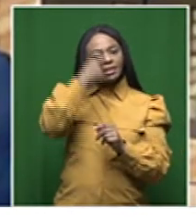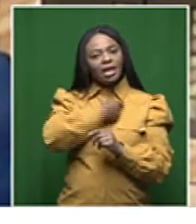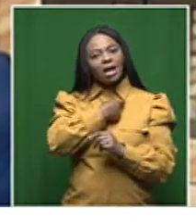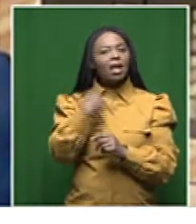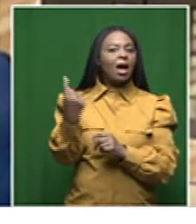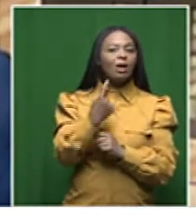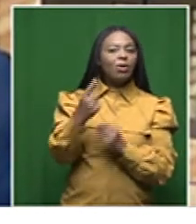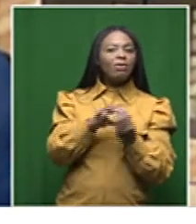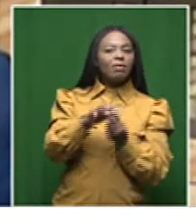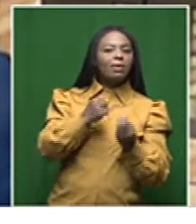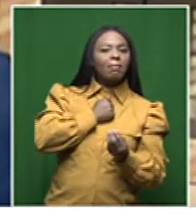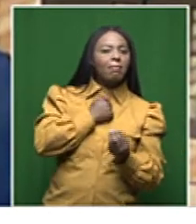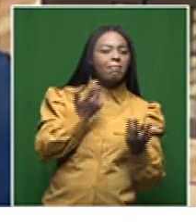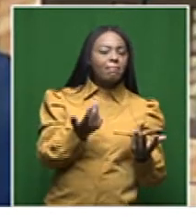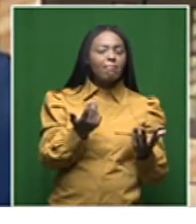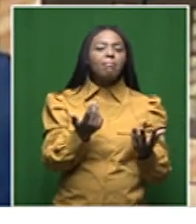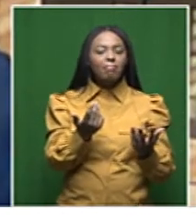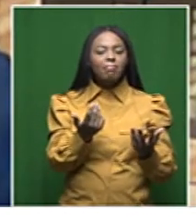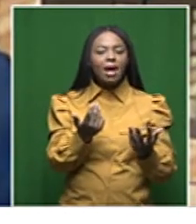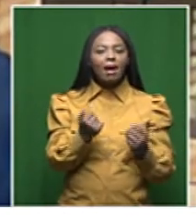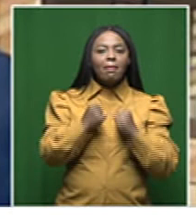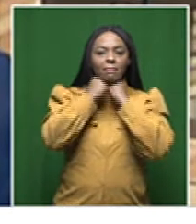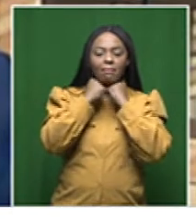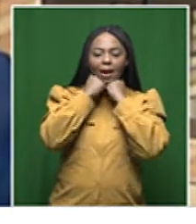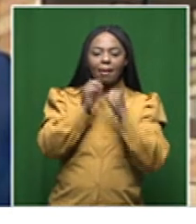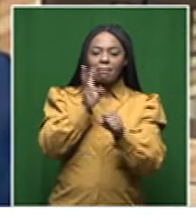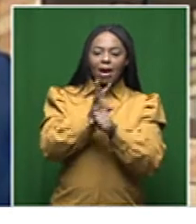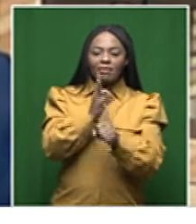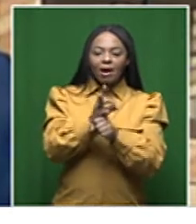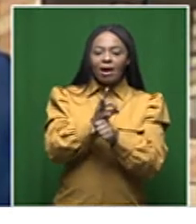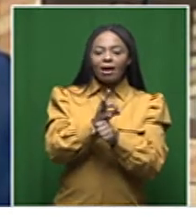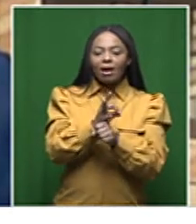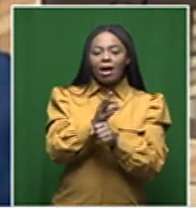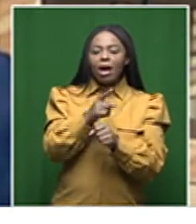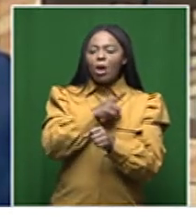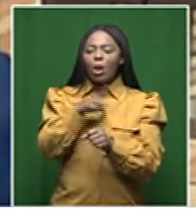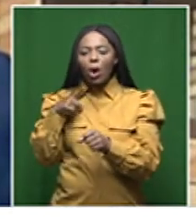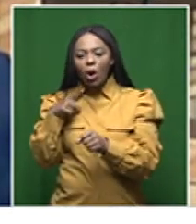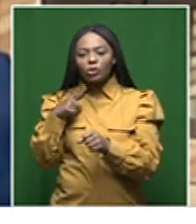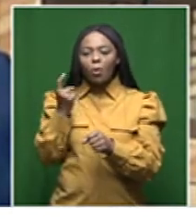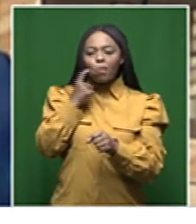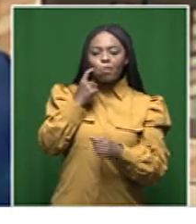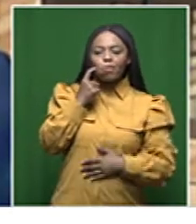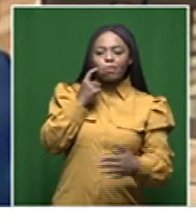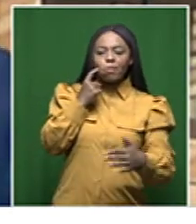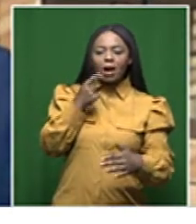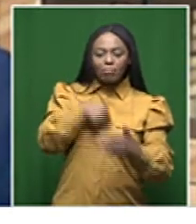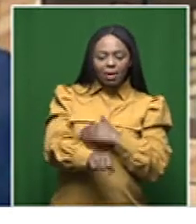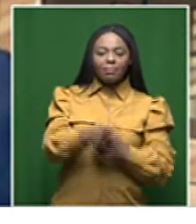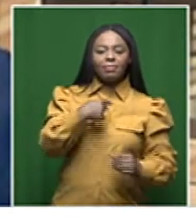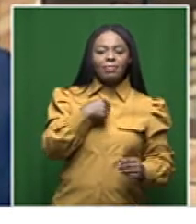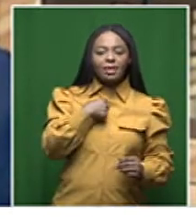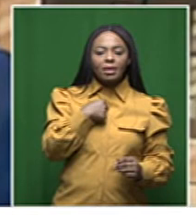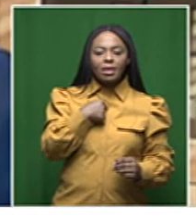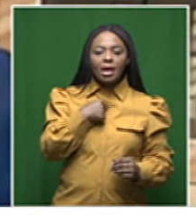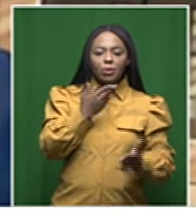in the family, and my parents took so long for me to be conceived. Then you start picking up the red flags. Could I be the